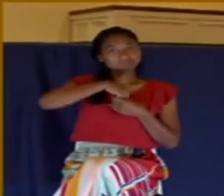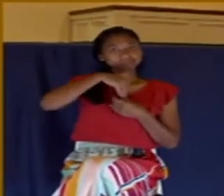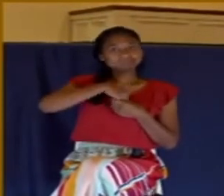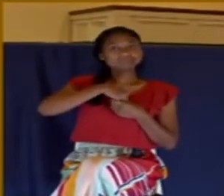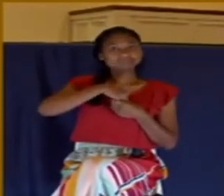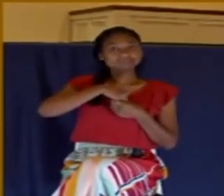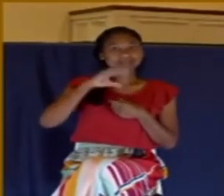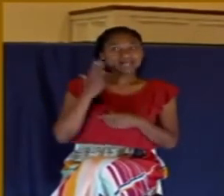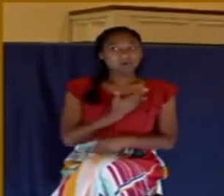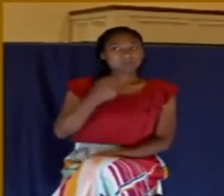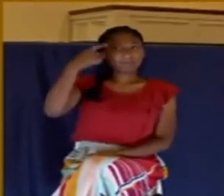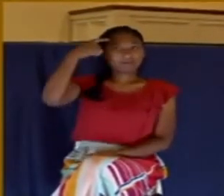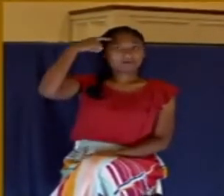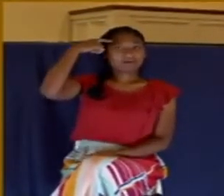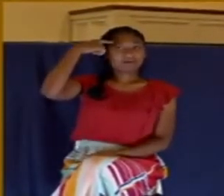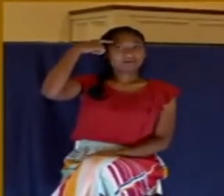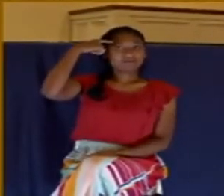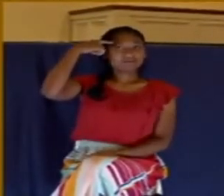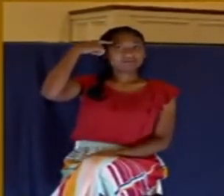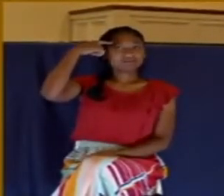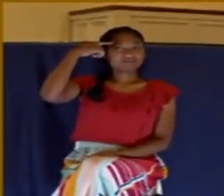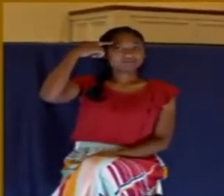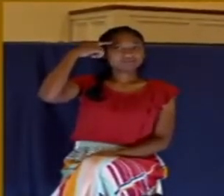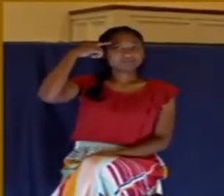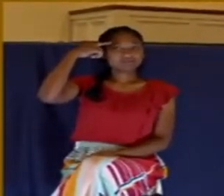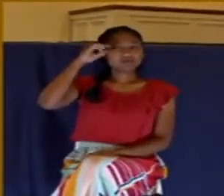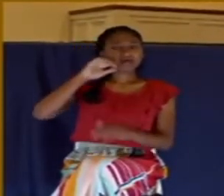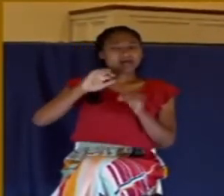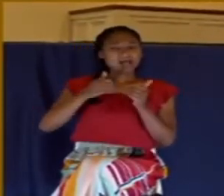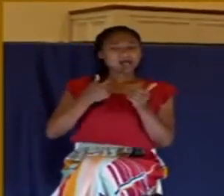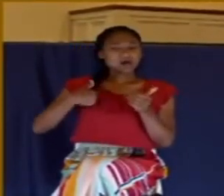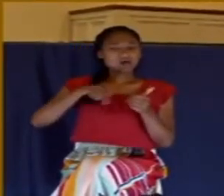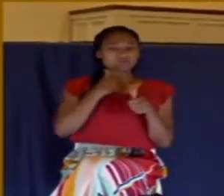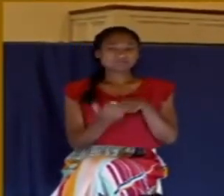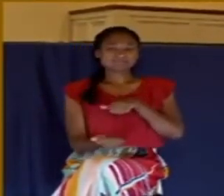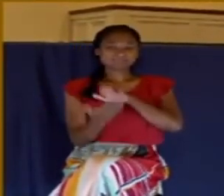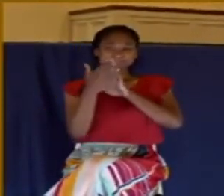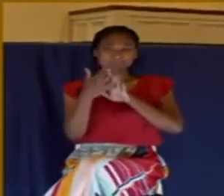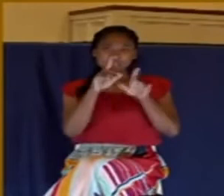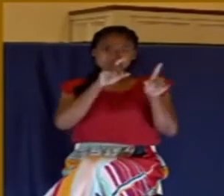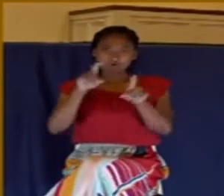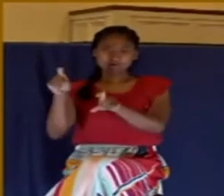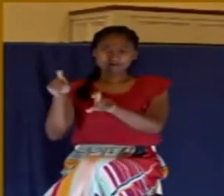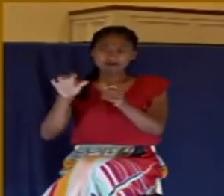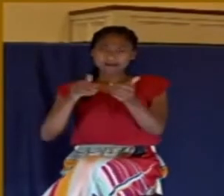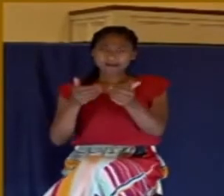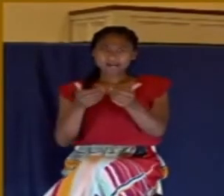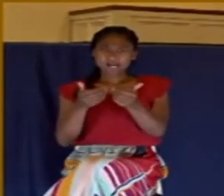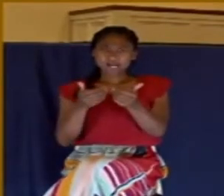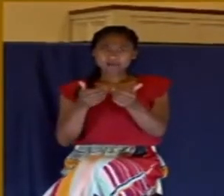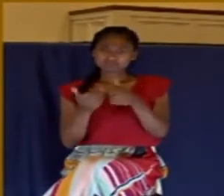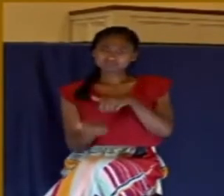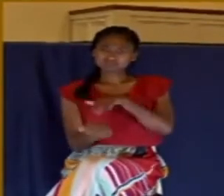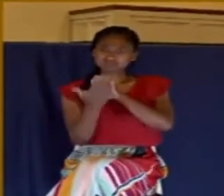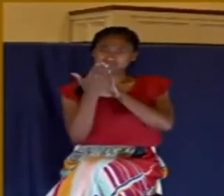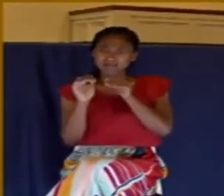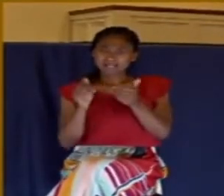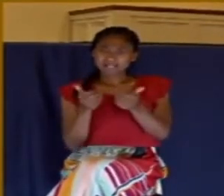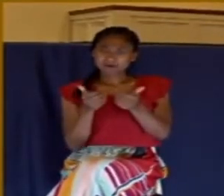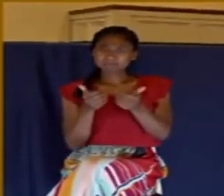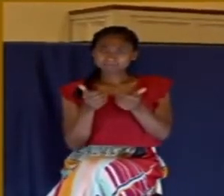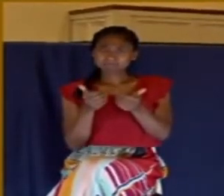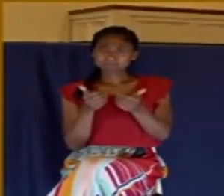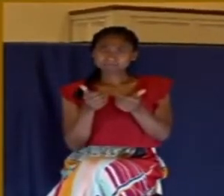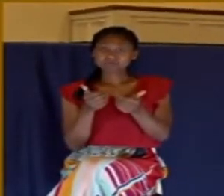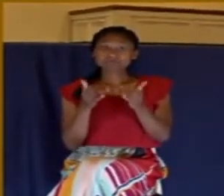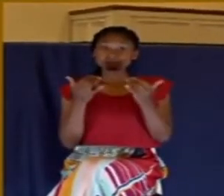our mindset. It's our frame of mind. How will we meet this trial? How will we face it? So with